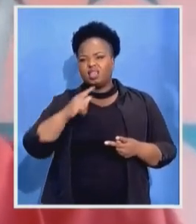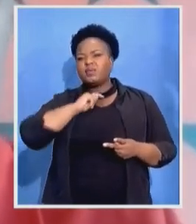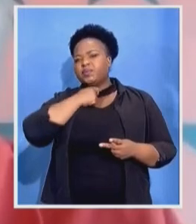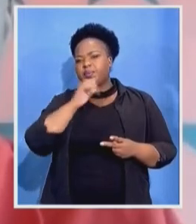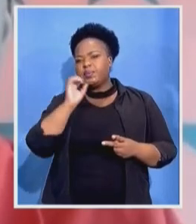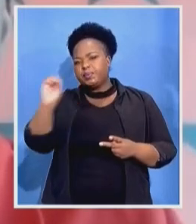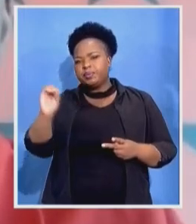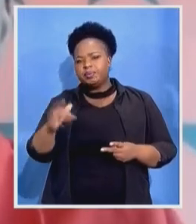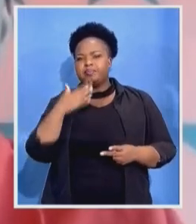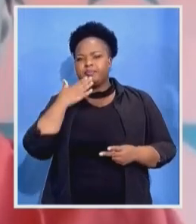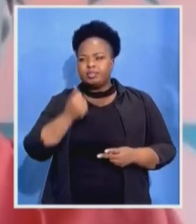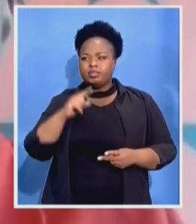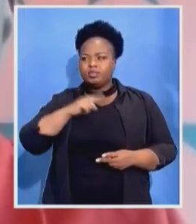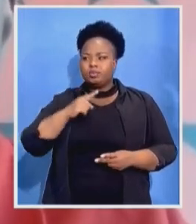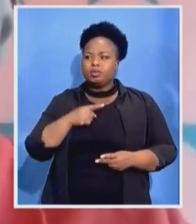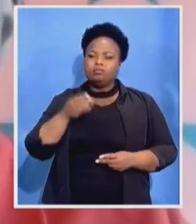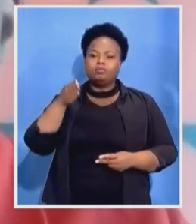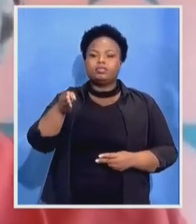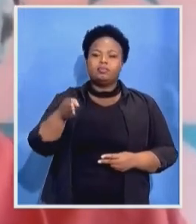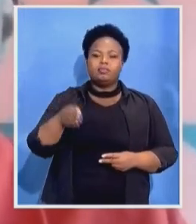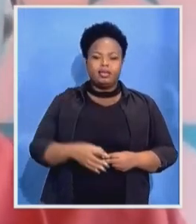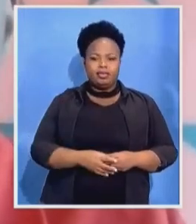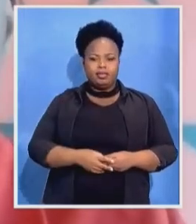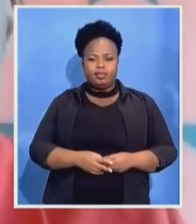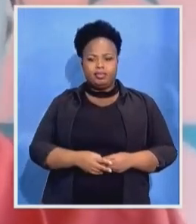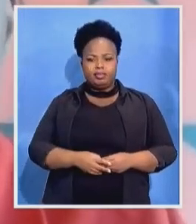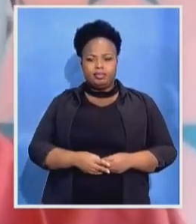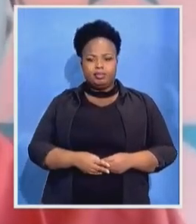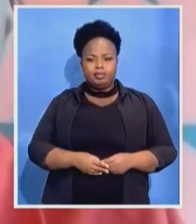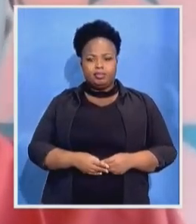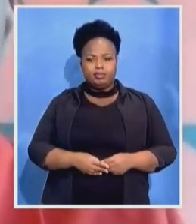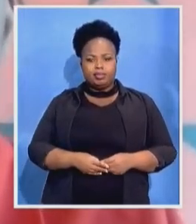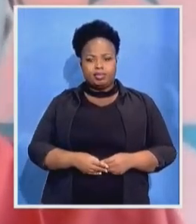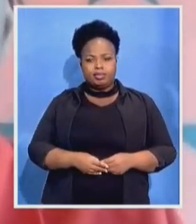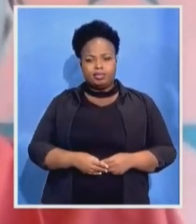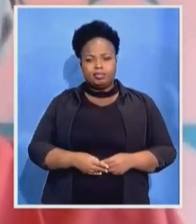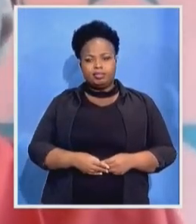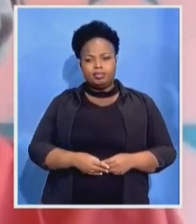screen and also live on television.